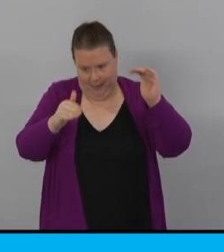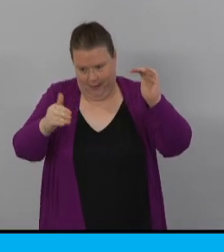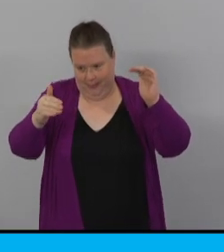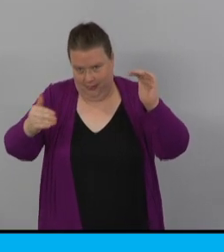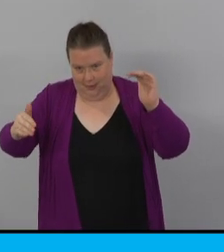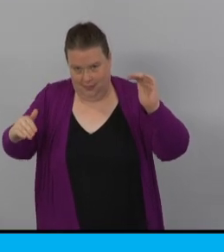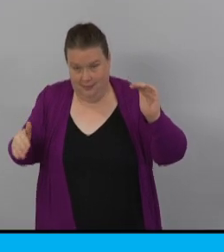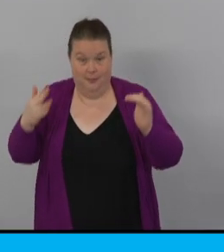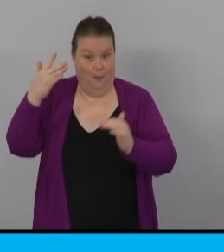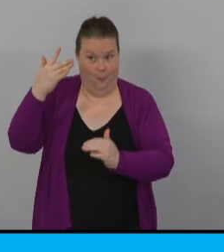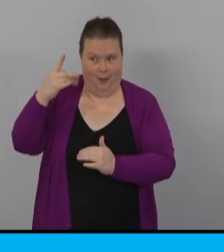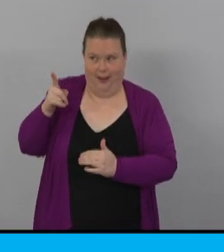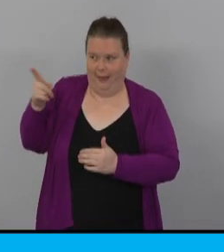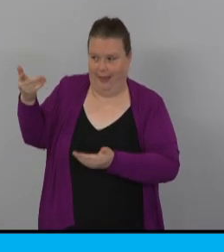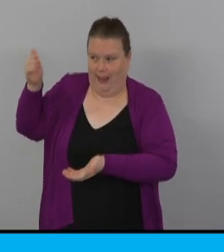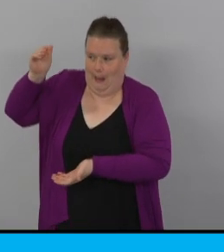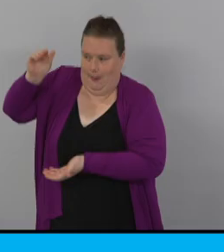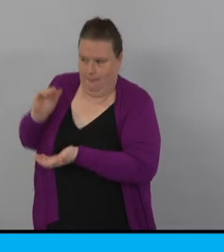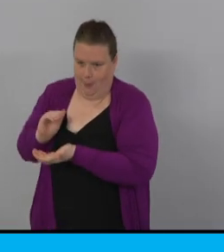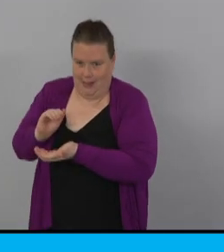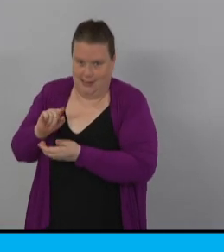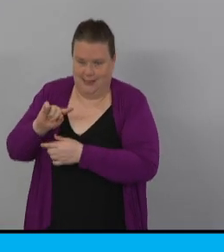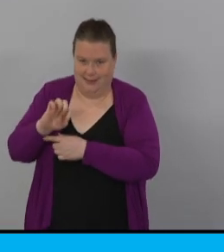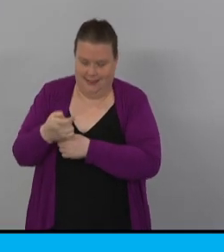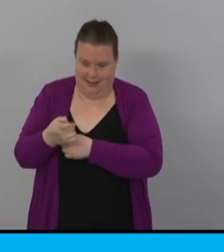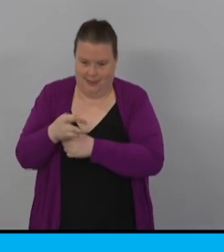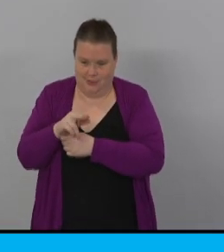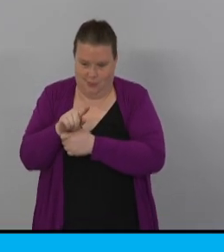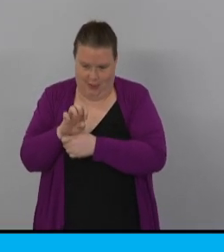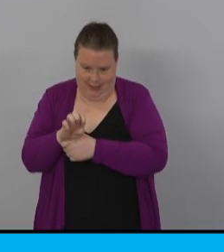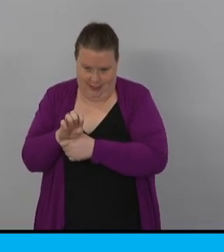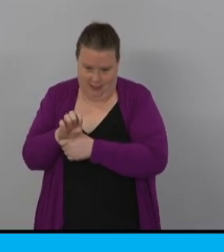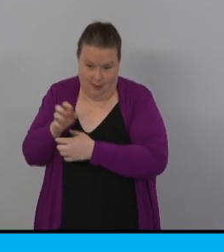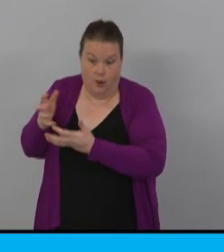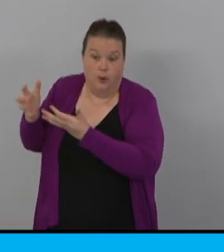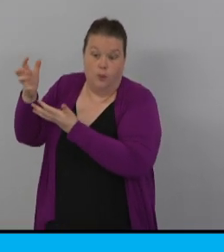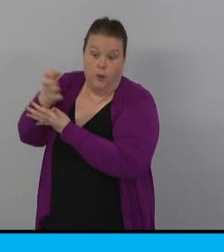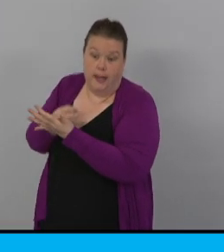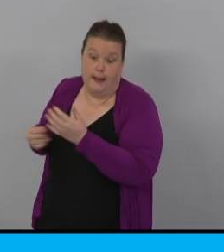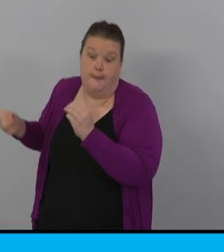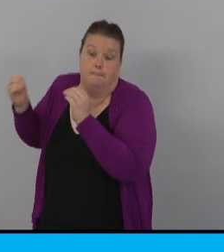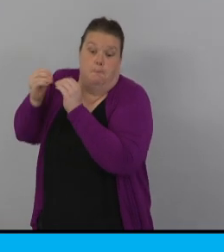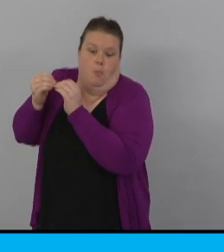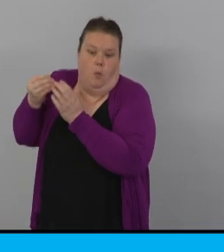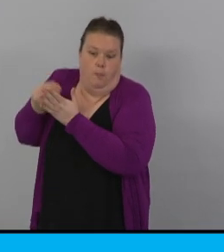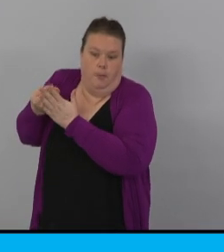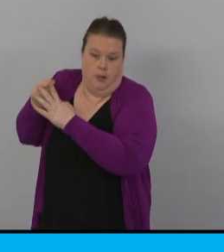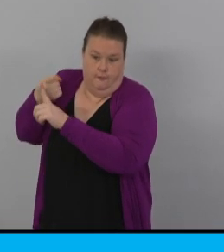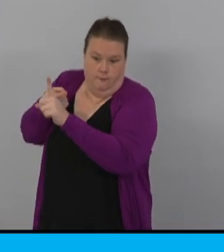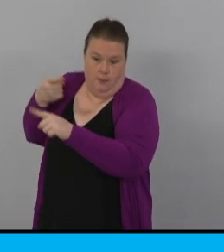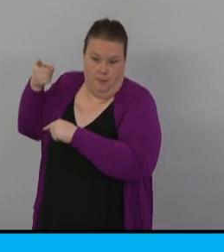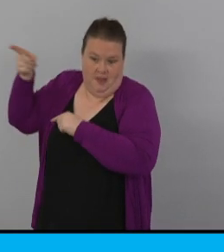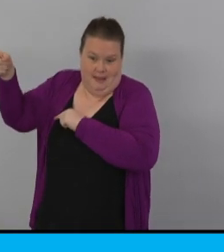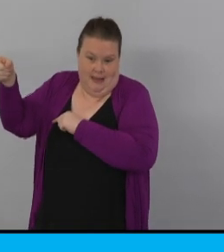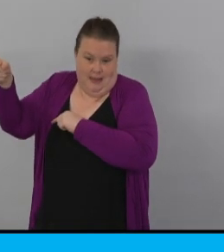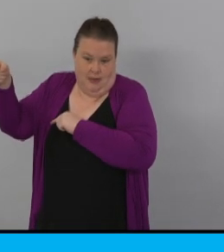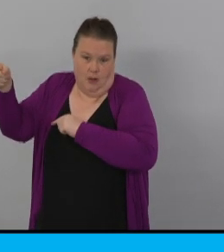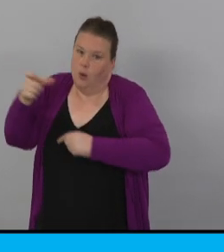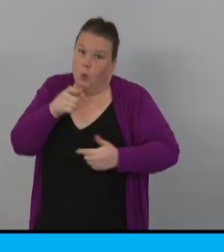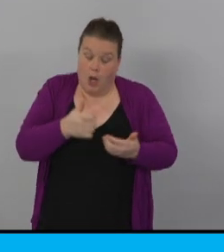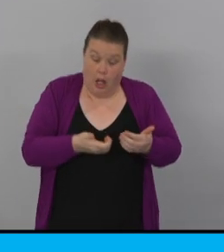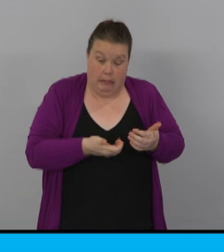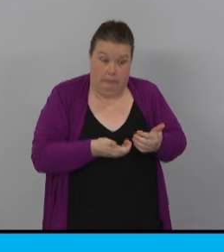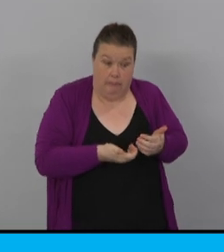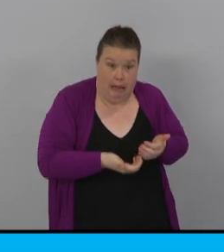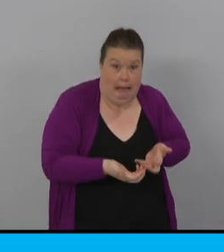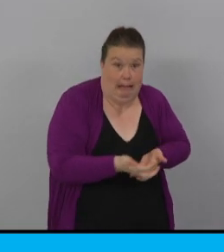And we're getting more money from the state. I mean, we're not necessarily losing money. We're not gaining money,